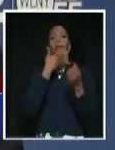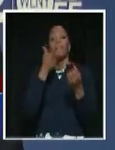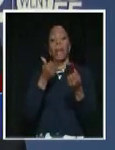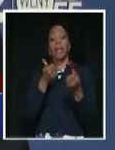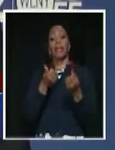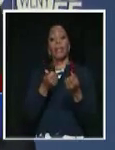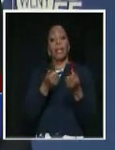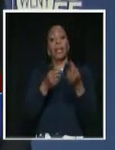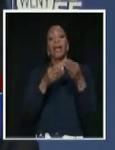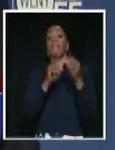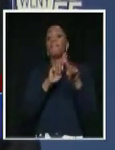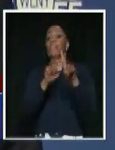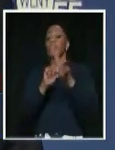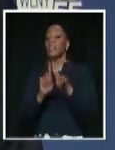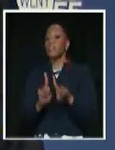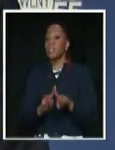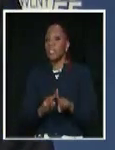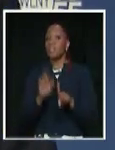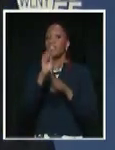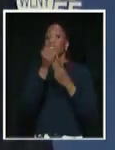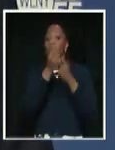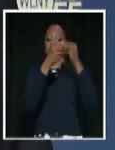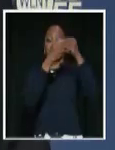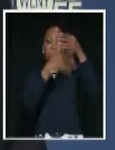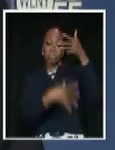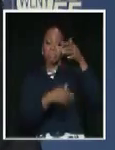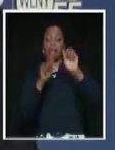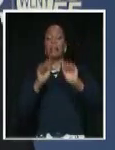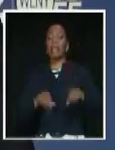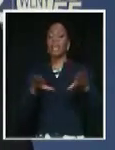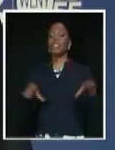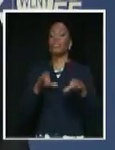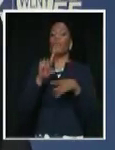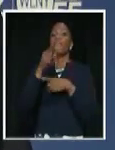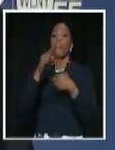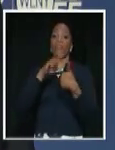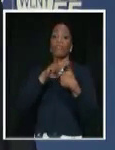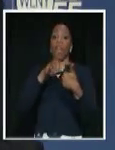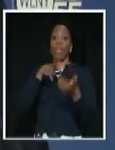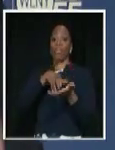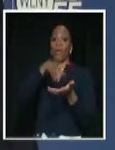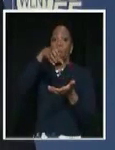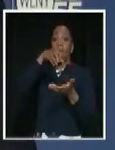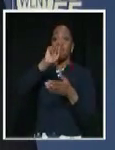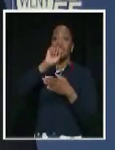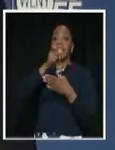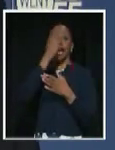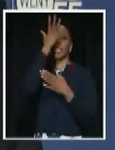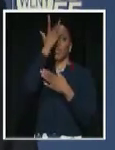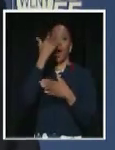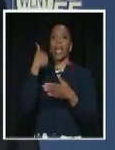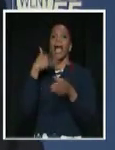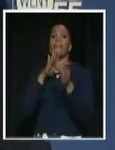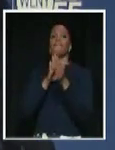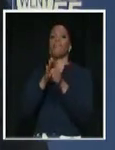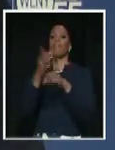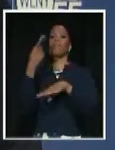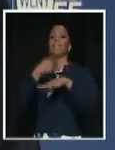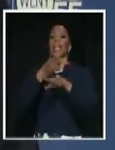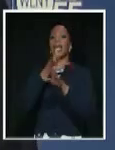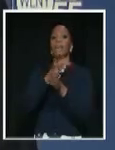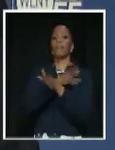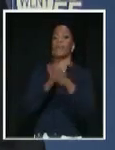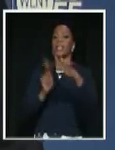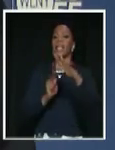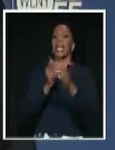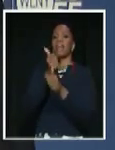it, thank God. And here's some of them that I've talked about. Let's first of all tax the wealthiest New Yorkers so we can have full-day pre-K for every child in the city,